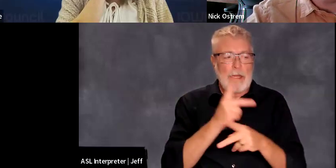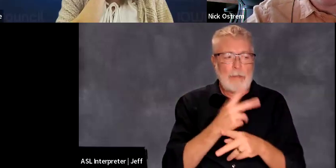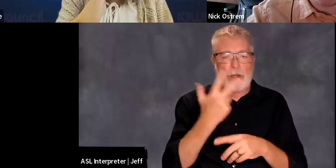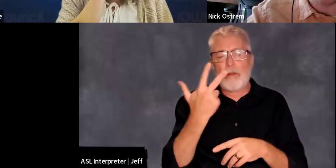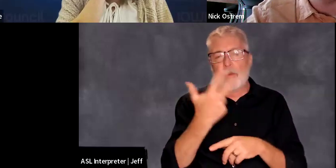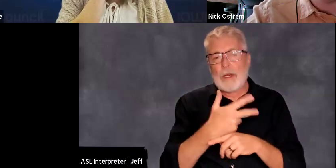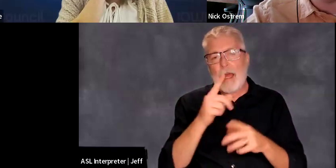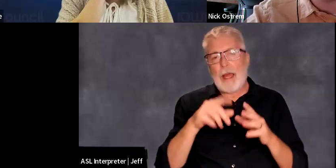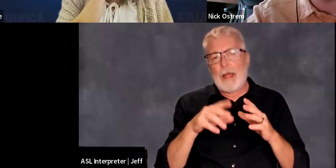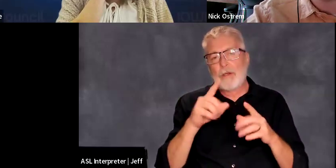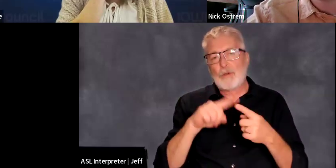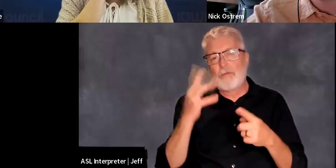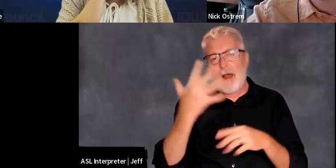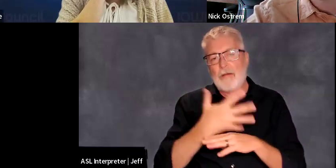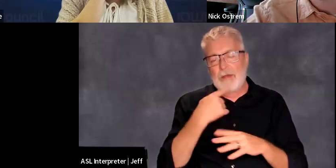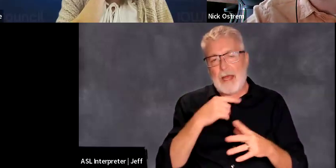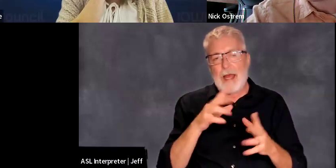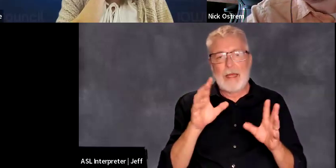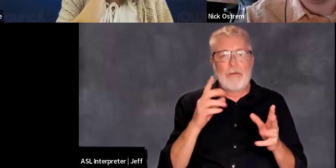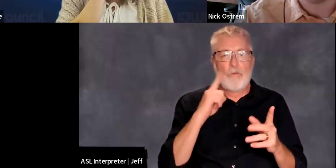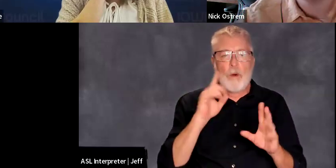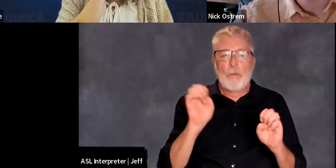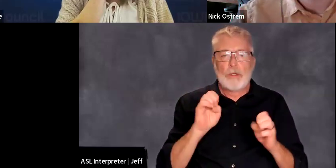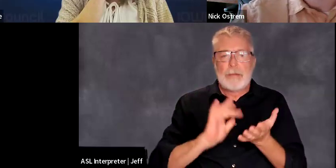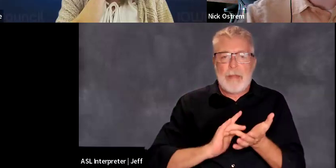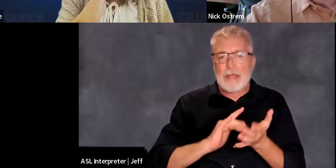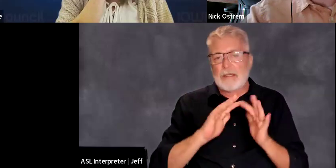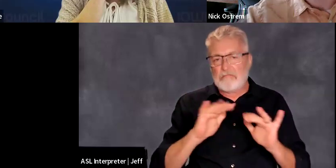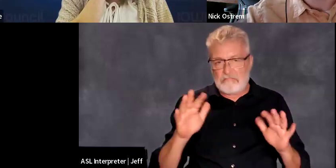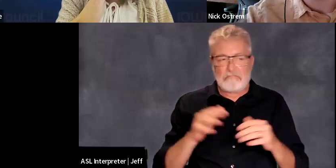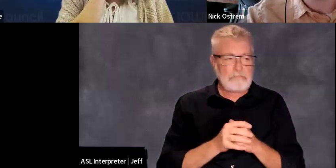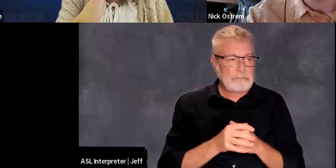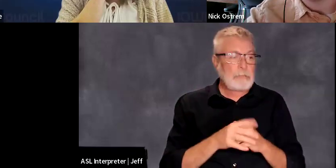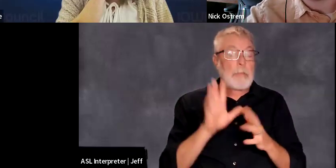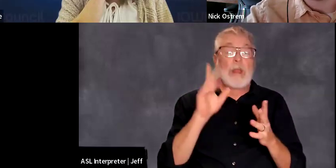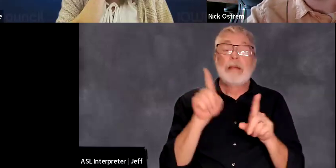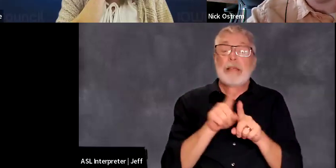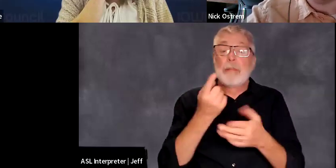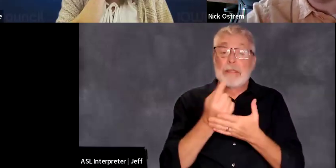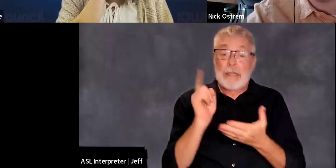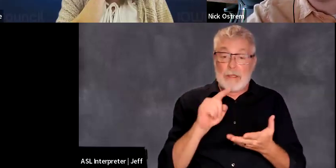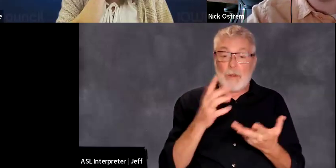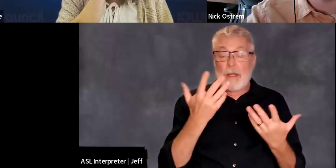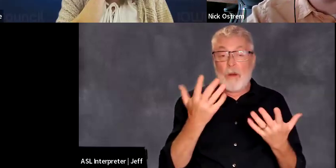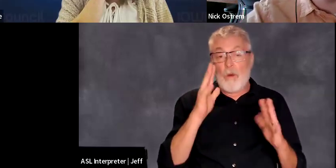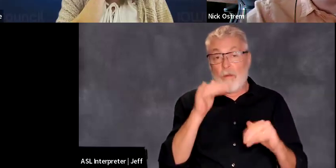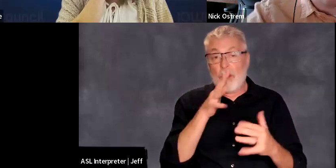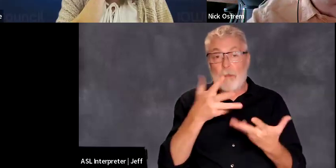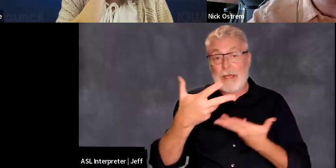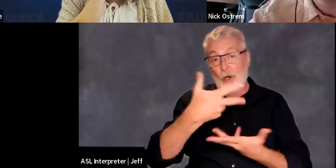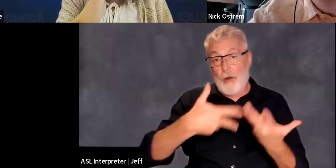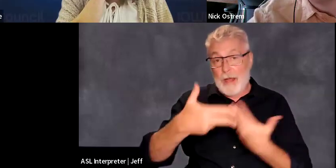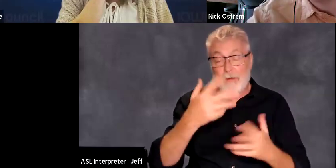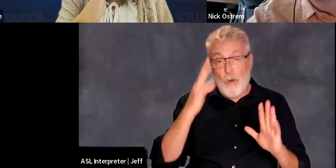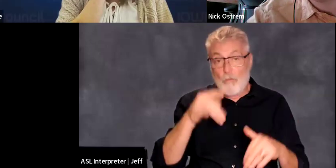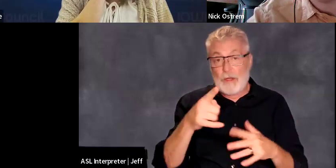supply of medications and medical supplies. Um, so like last week, this is going to be kind of interactive, pretty interactive,